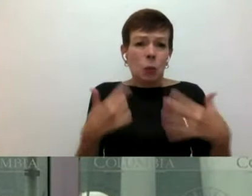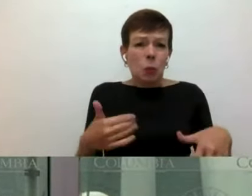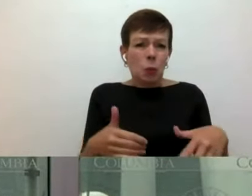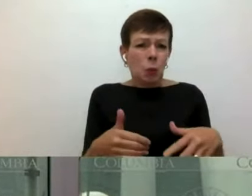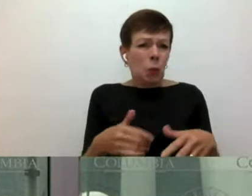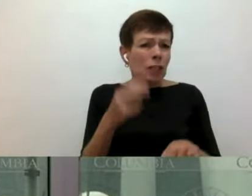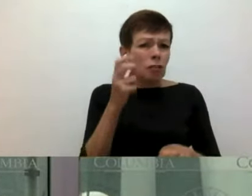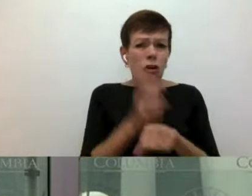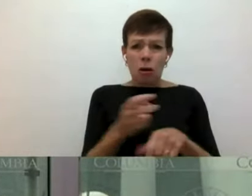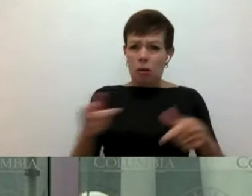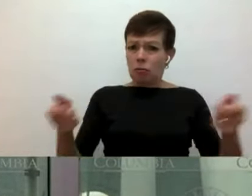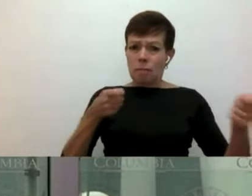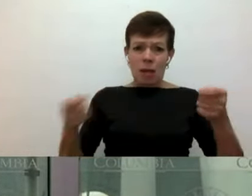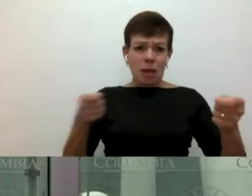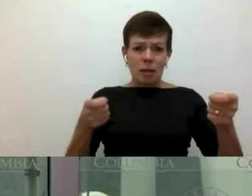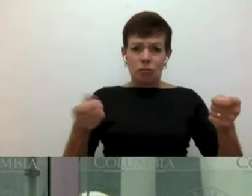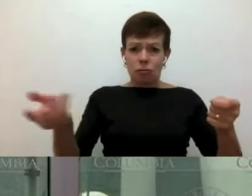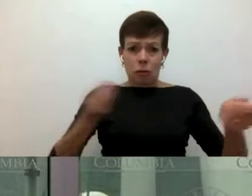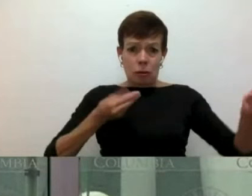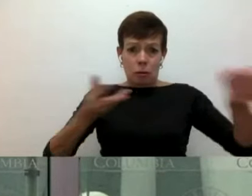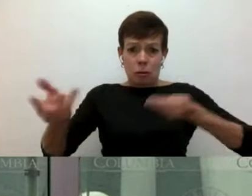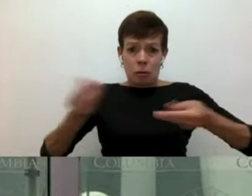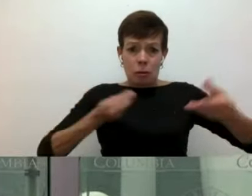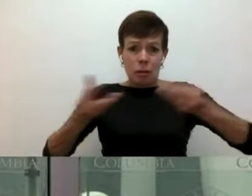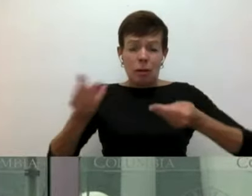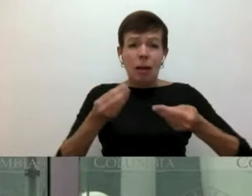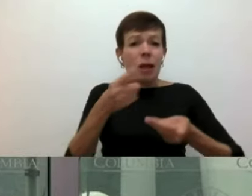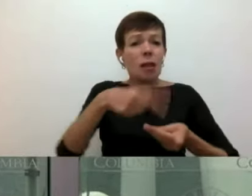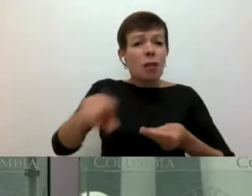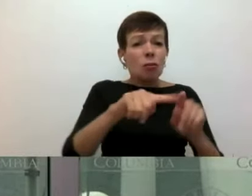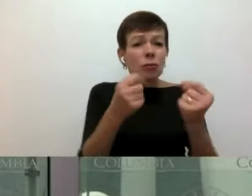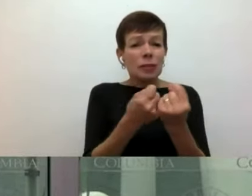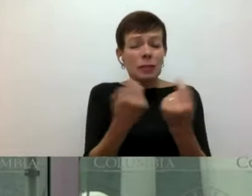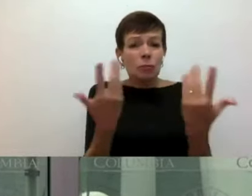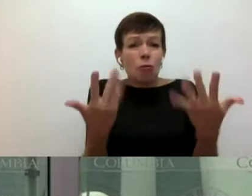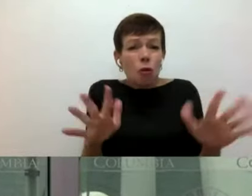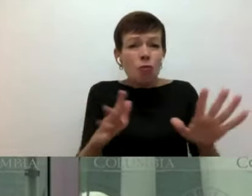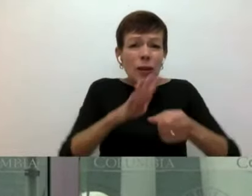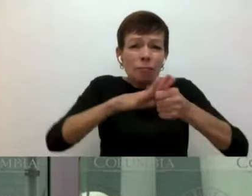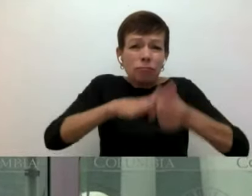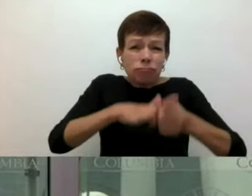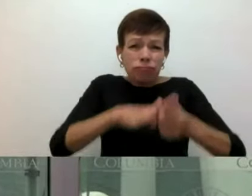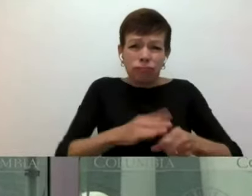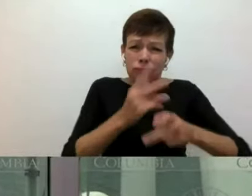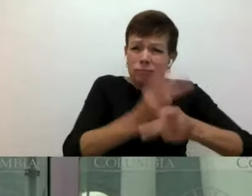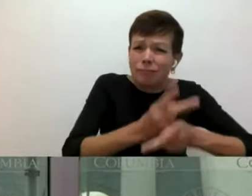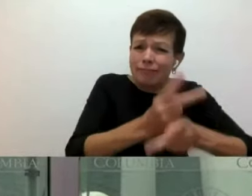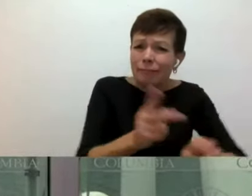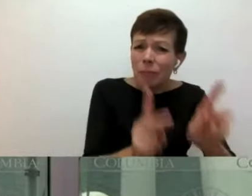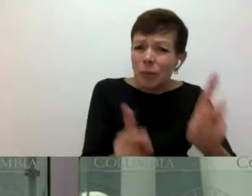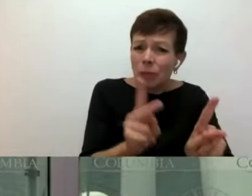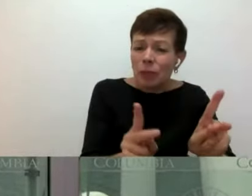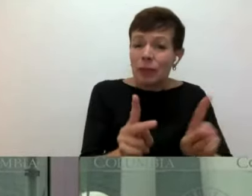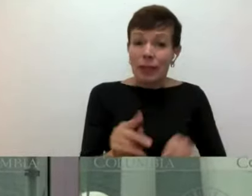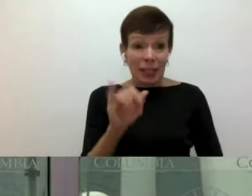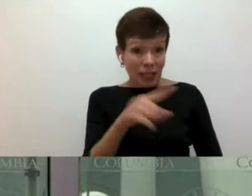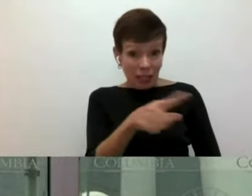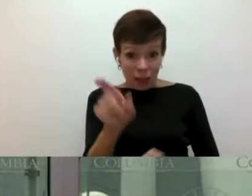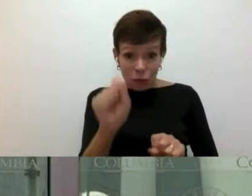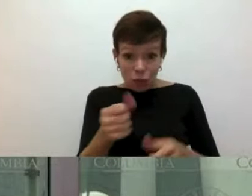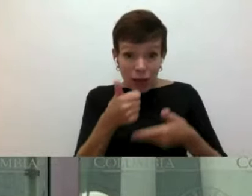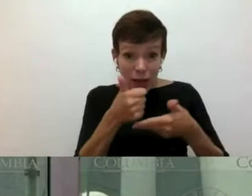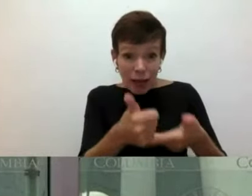can be a logistical challenge for teams that are already under immense pressure to take care of people. If you would like to